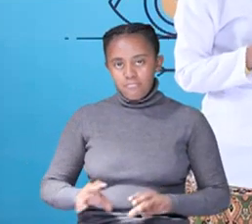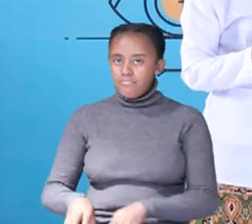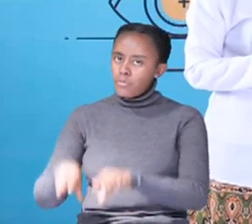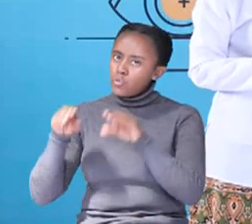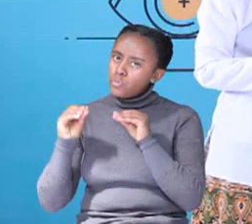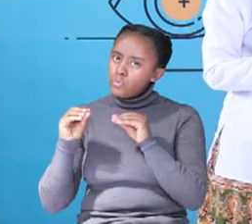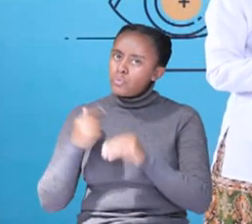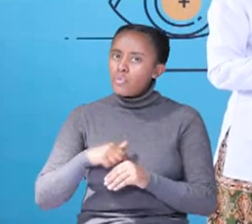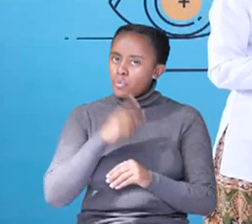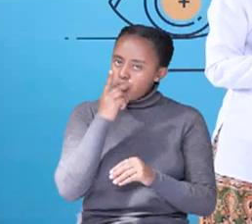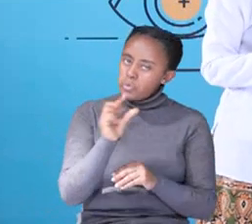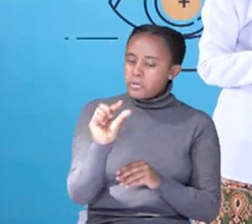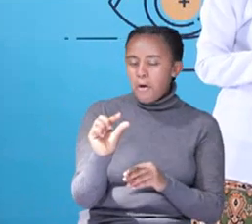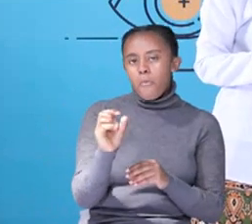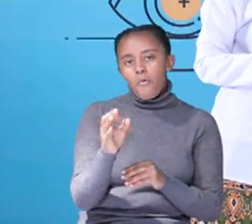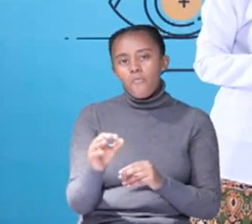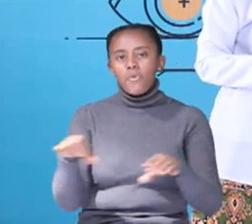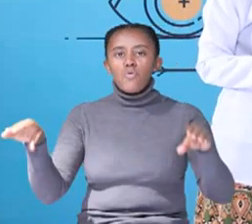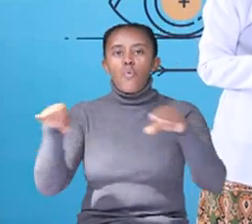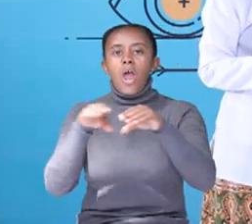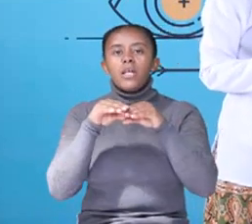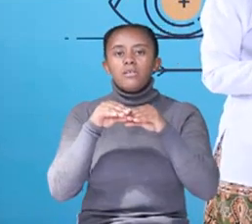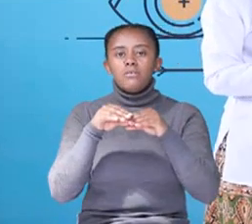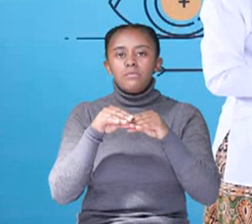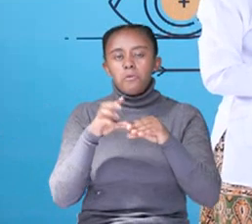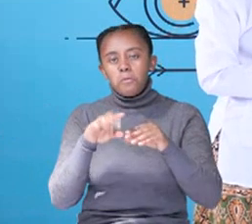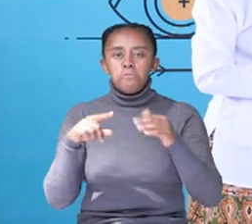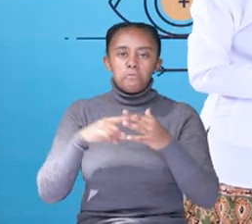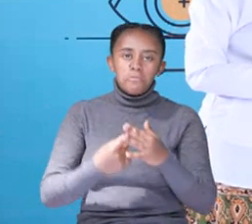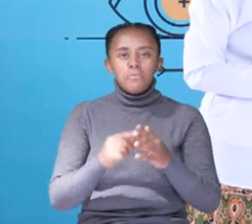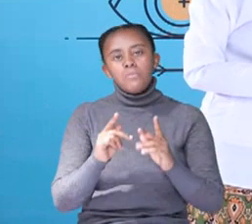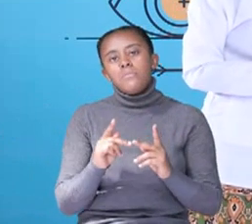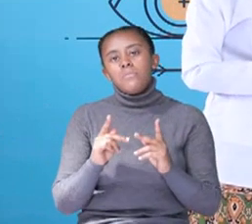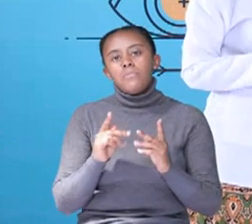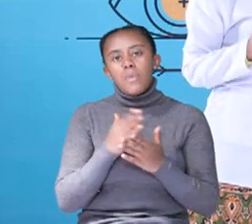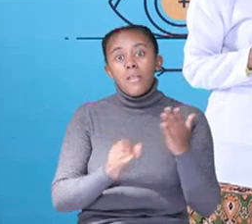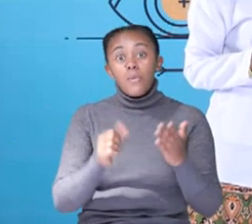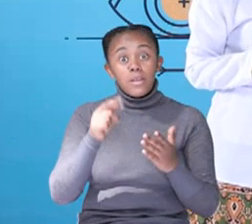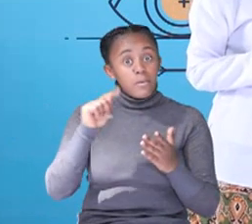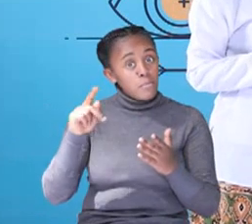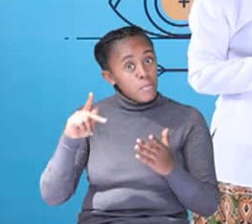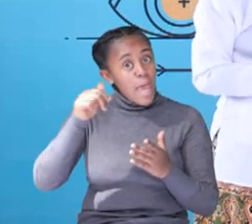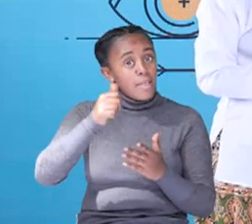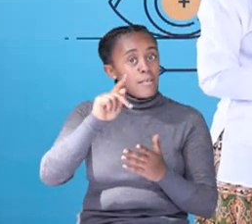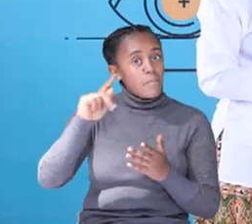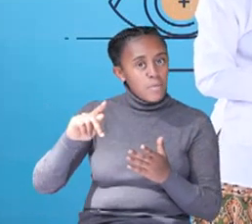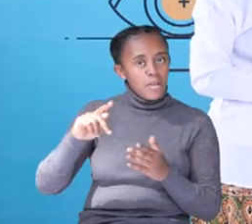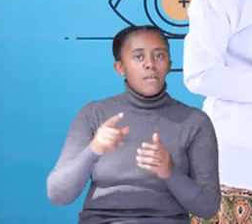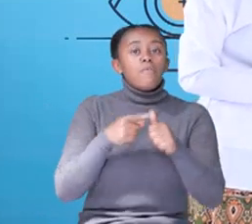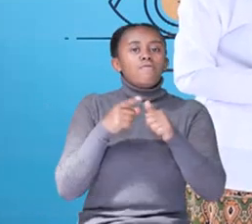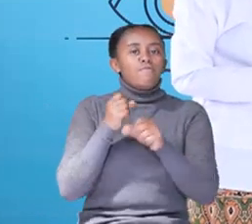Students, we have seen some of the introduction part on ATP, and now it's time for our